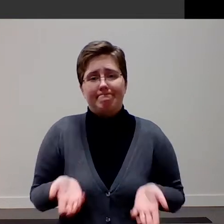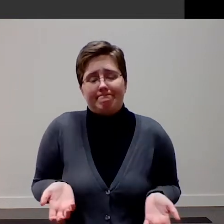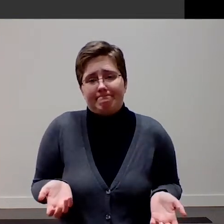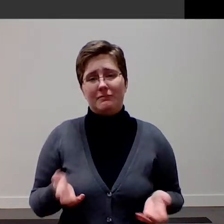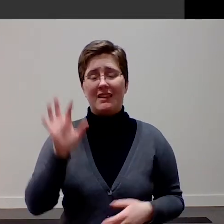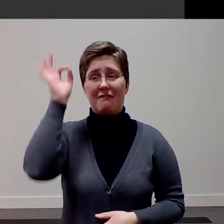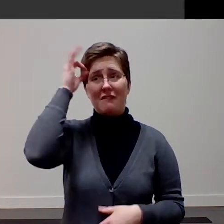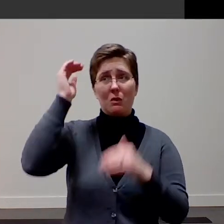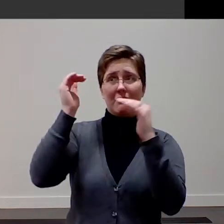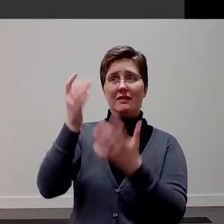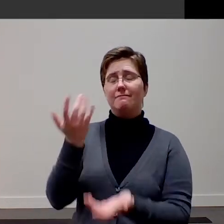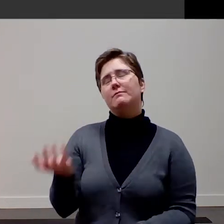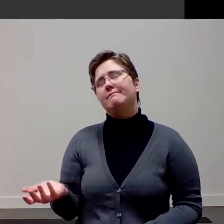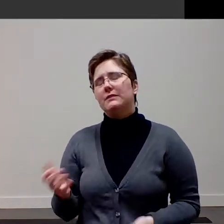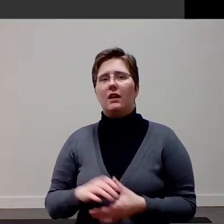at the federal level. And thankfully